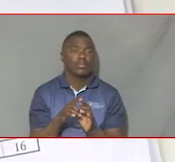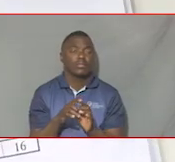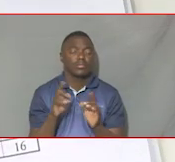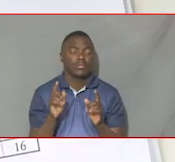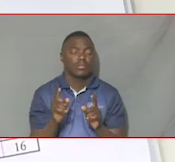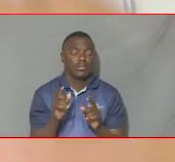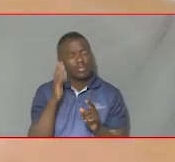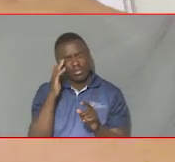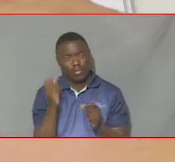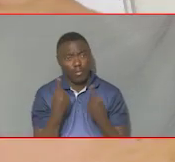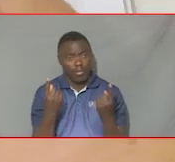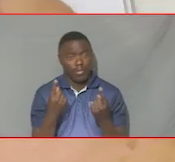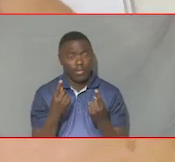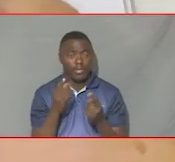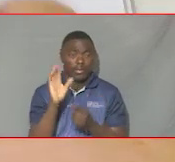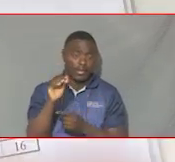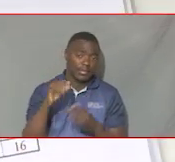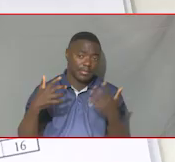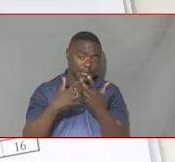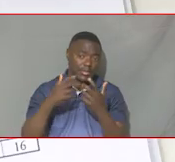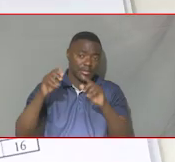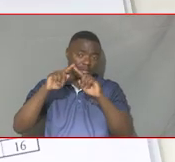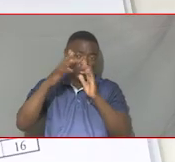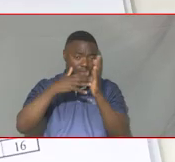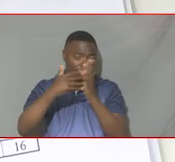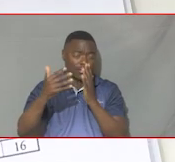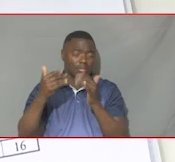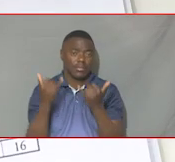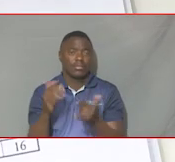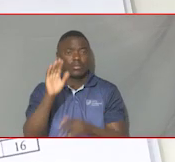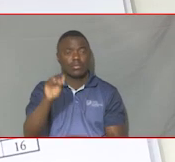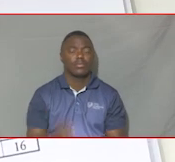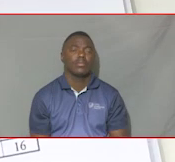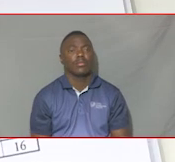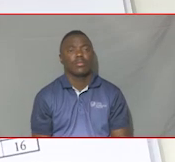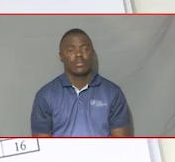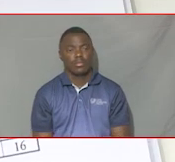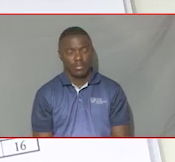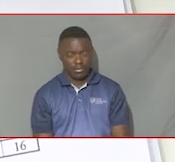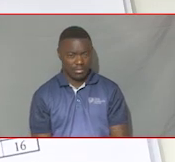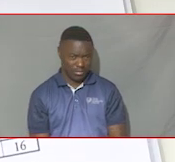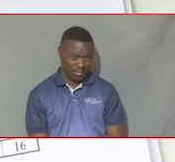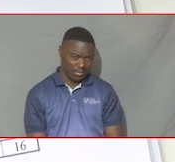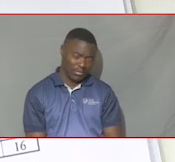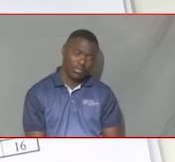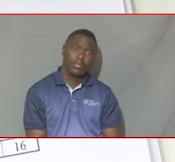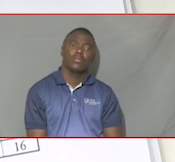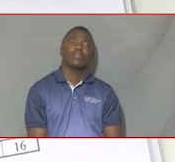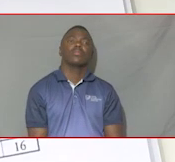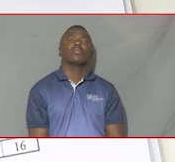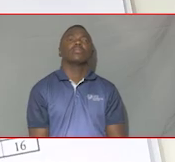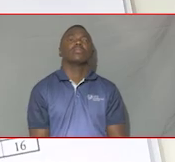they're asking you something that is related to the table. So now we've got to work out the